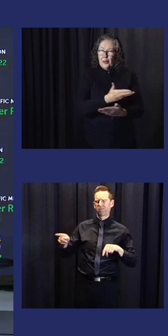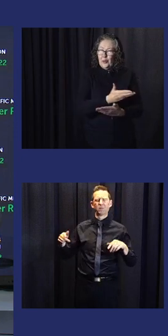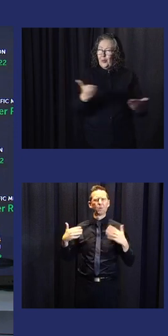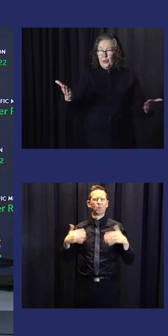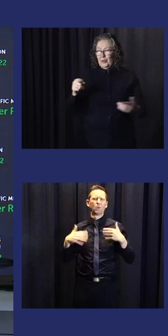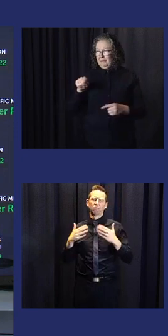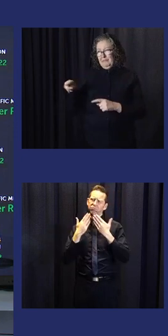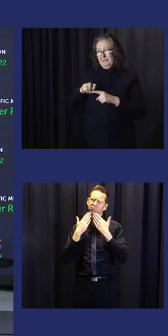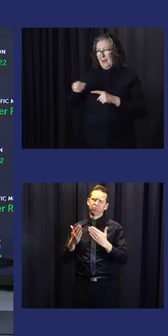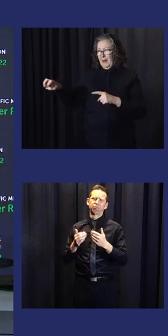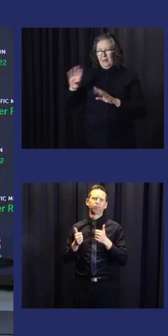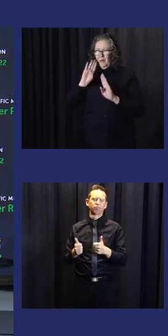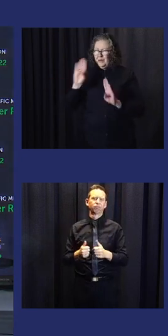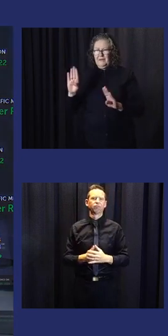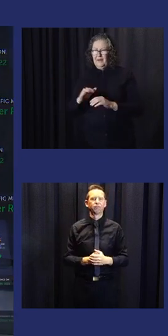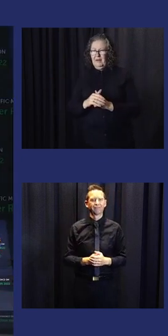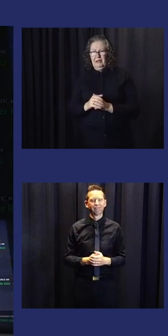It's been wonderful.